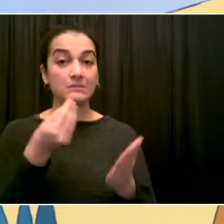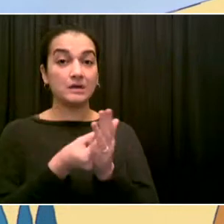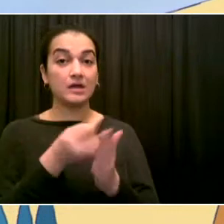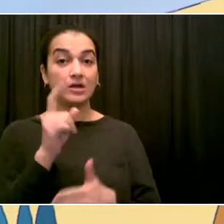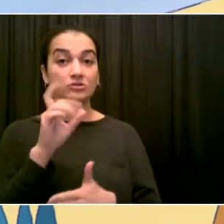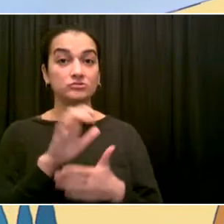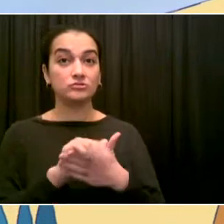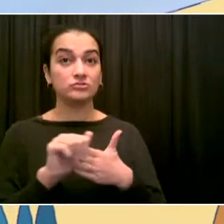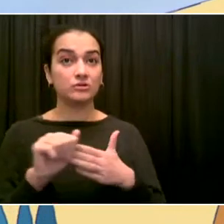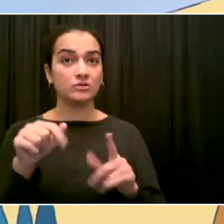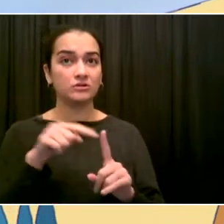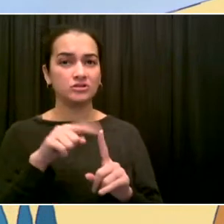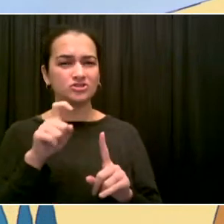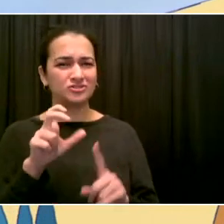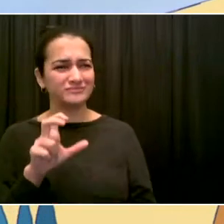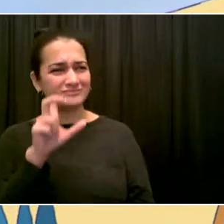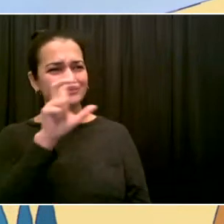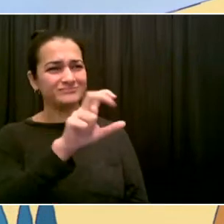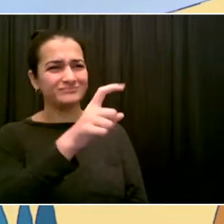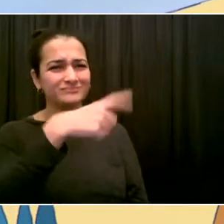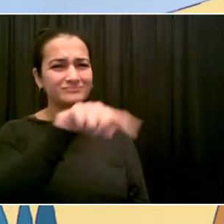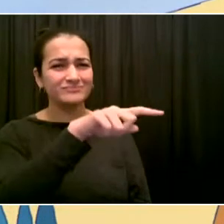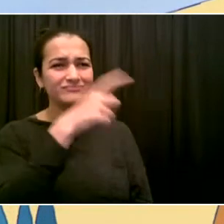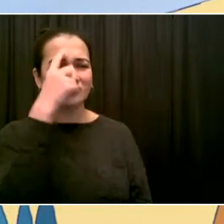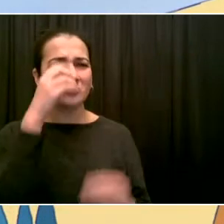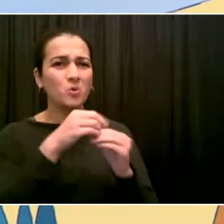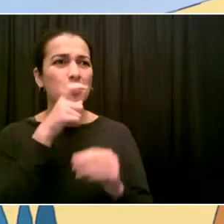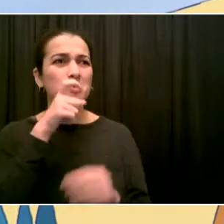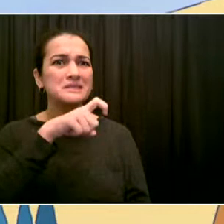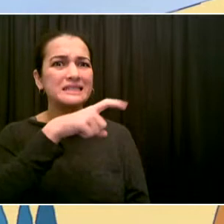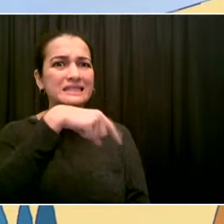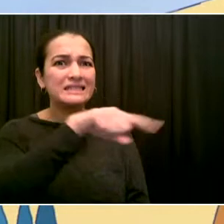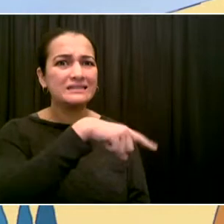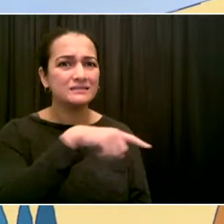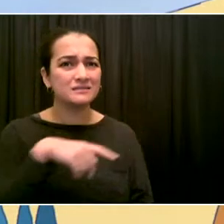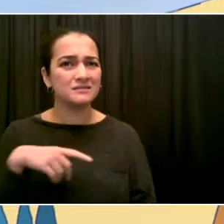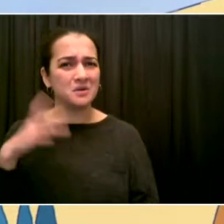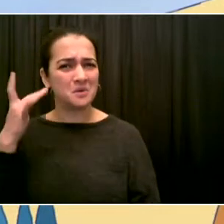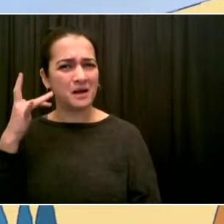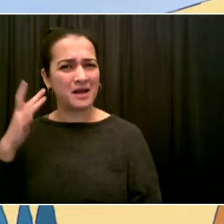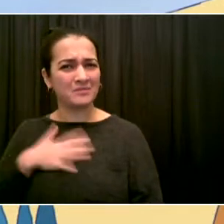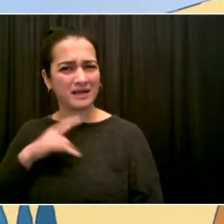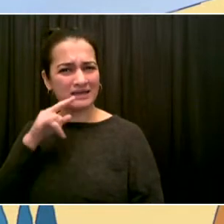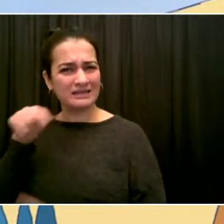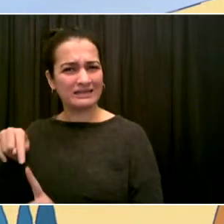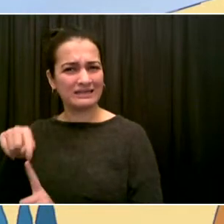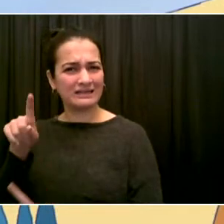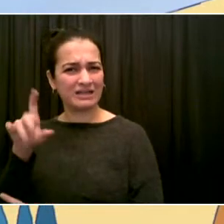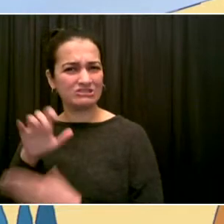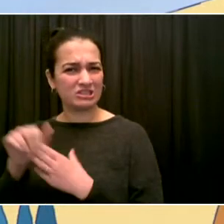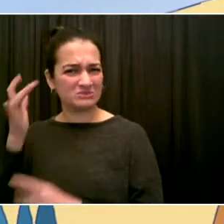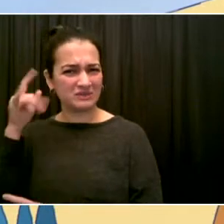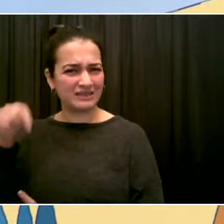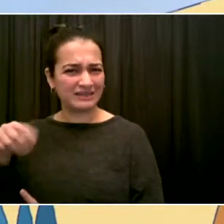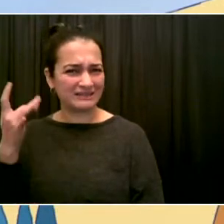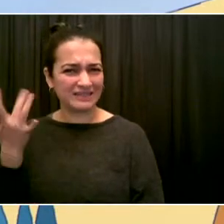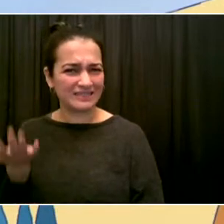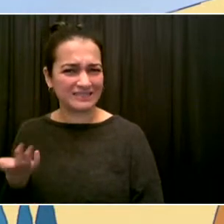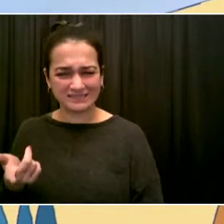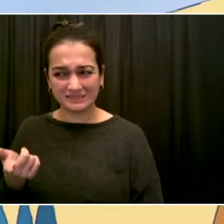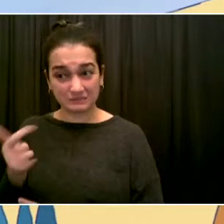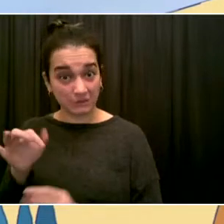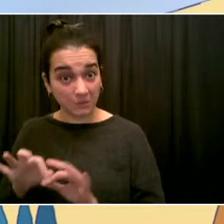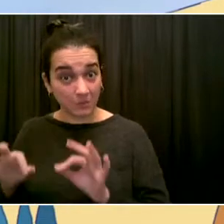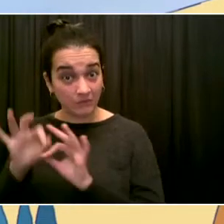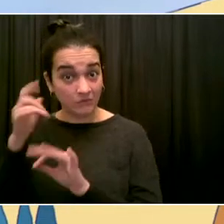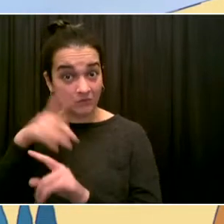not sure what to expect, but why do they deserve it as opposed to, one of the many public school kids in the